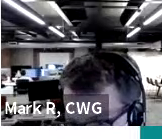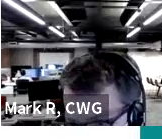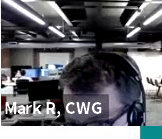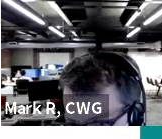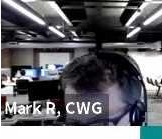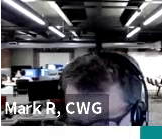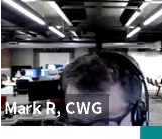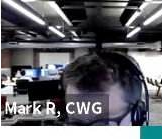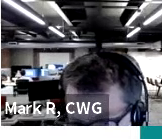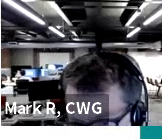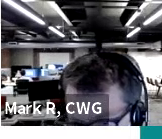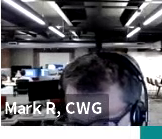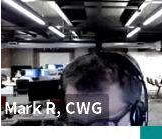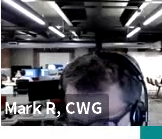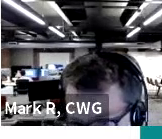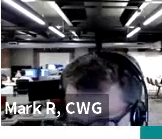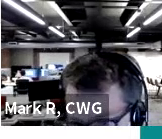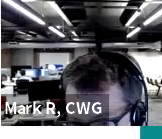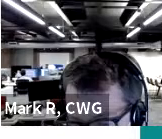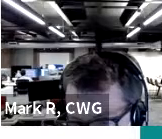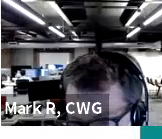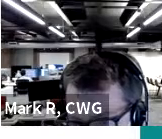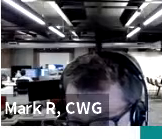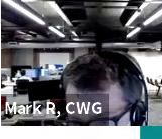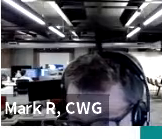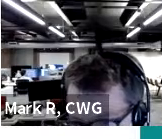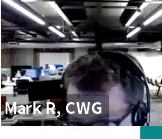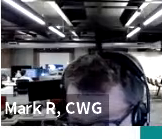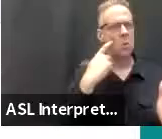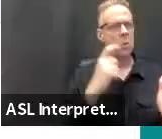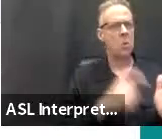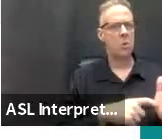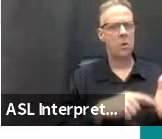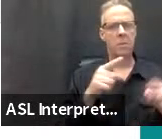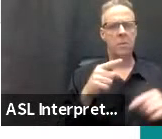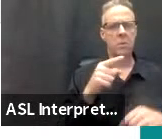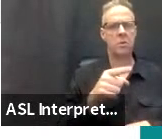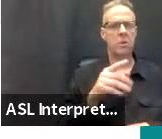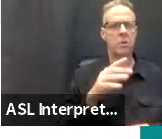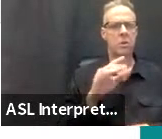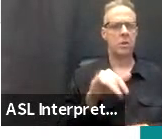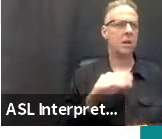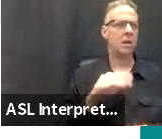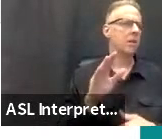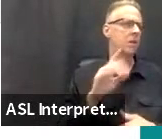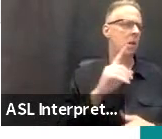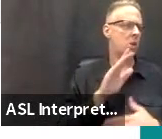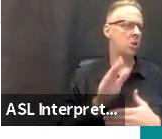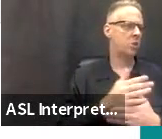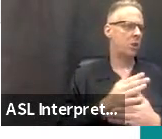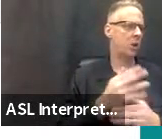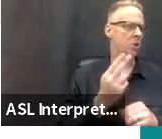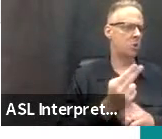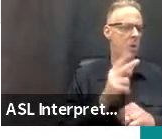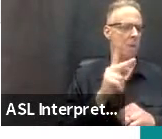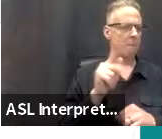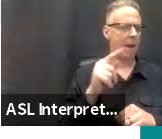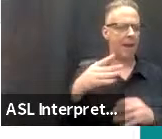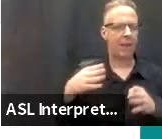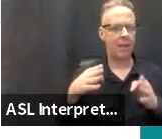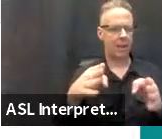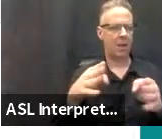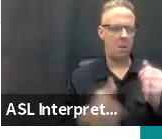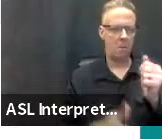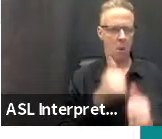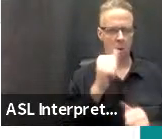you trace, and I'm seeing some purple, I guess what's happening, the shared use path stuff is usually the stuff that's most attractive to the